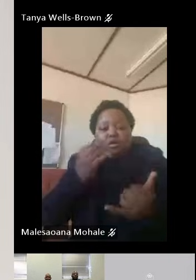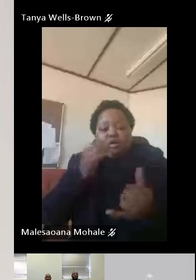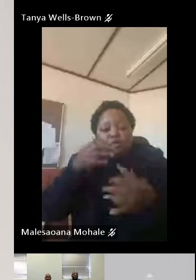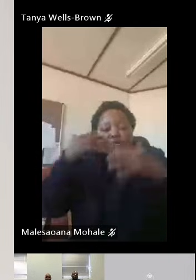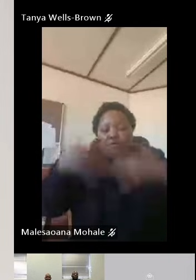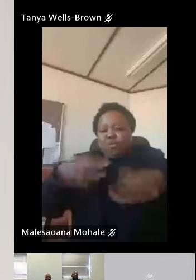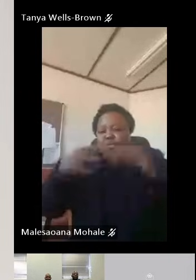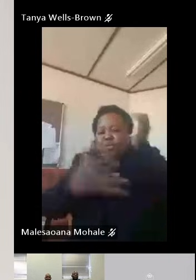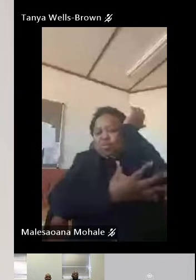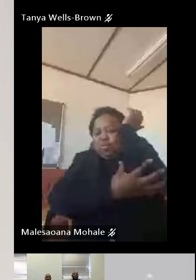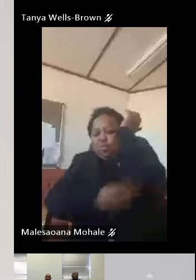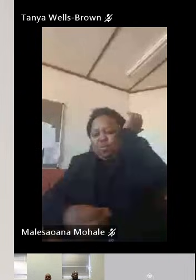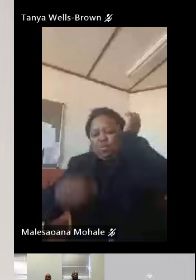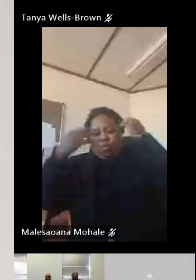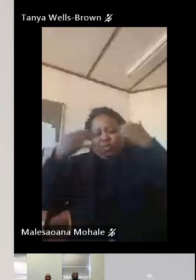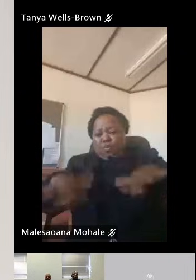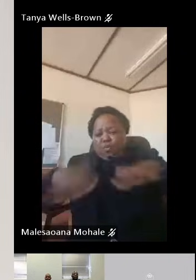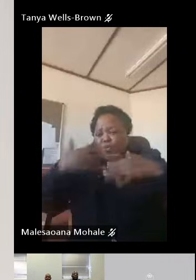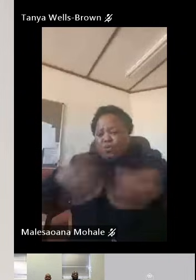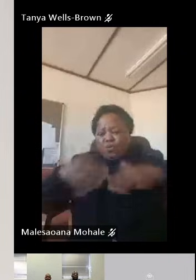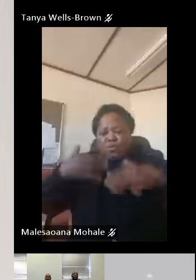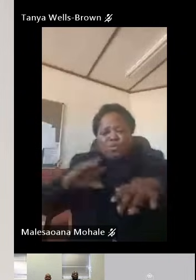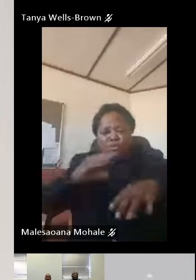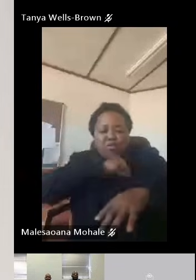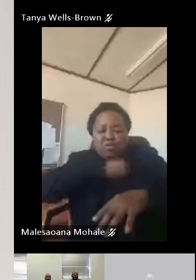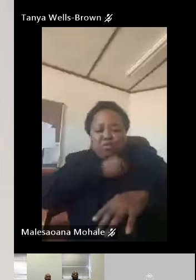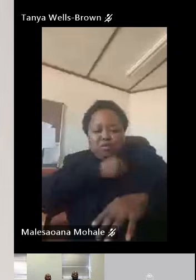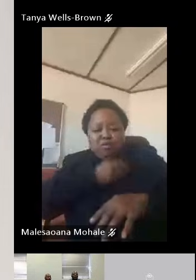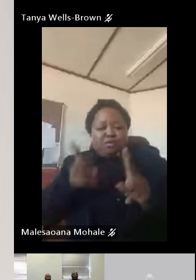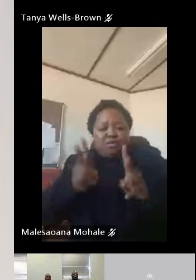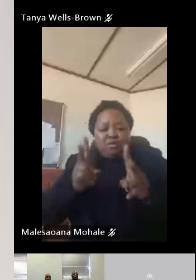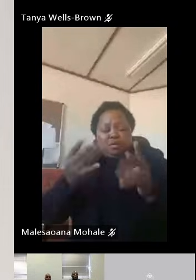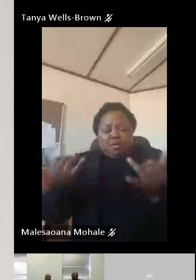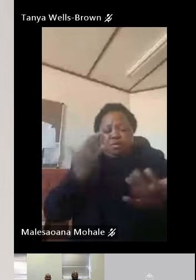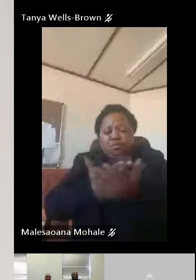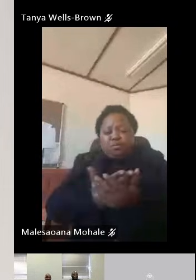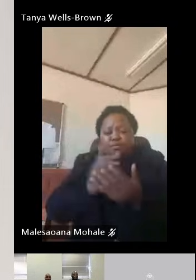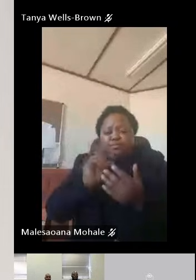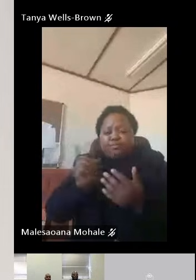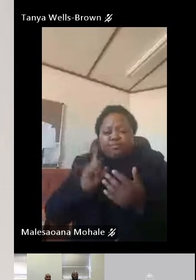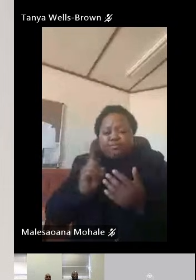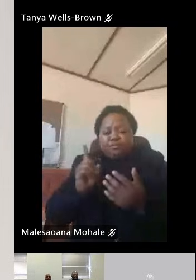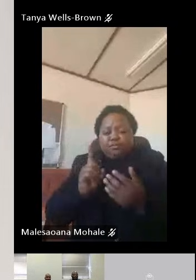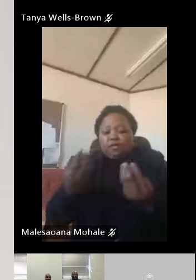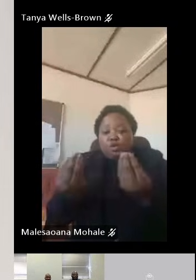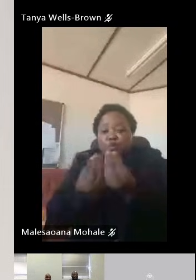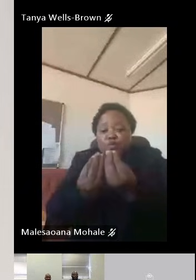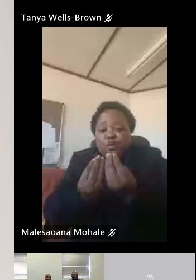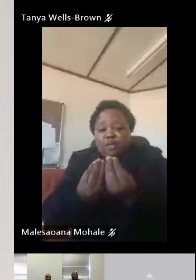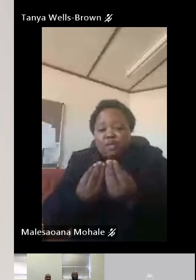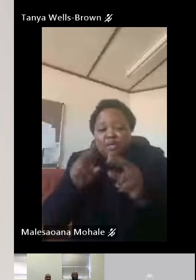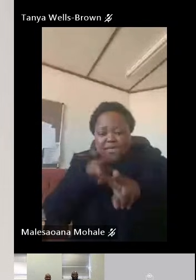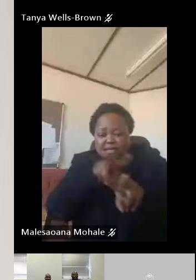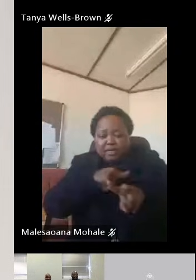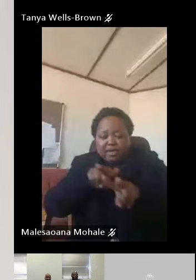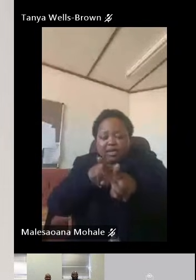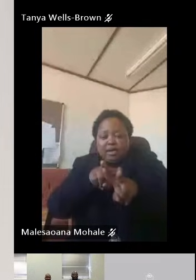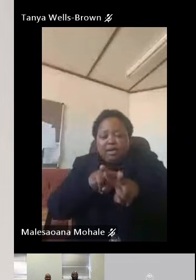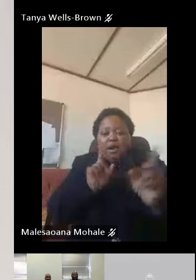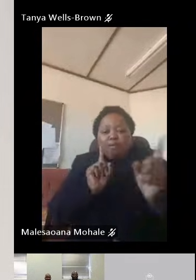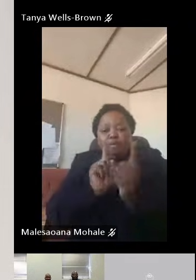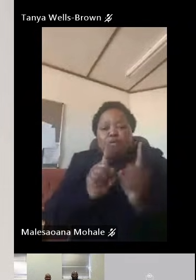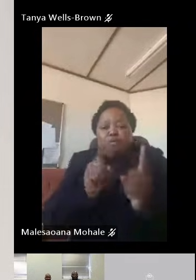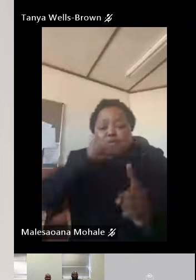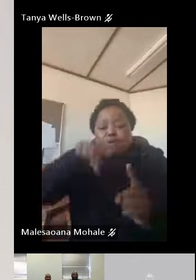How do we include them? So there's this approach called the twin track approach. For us to better include persons with disabilities in